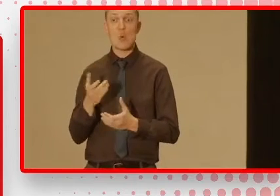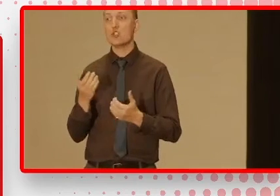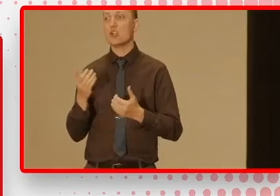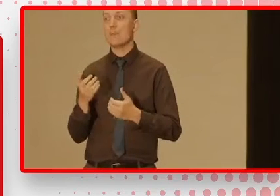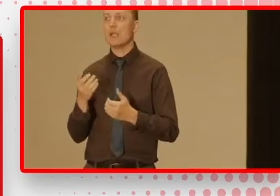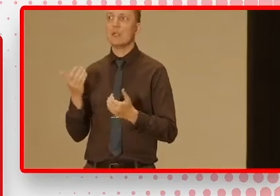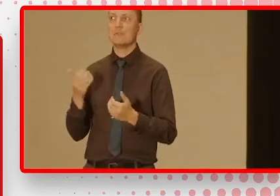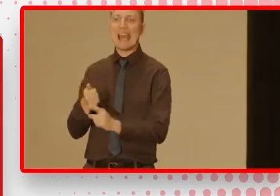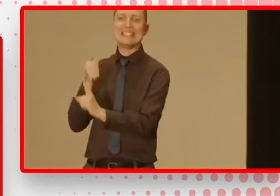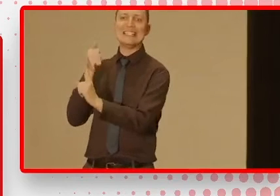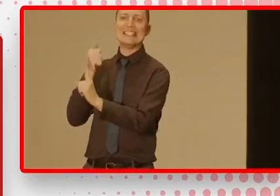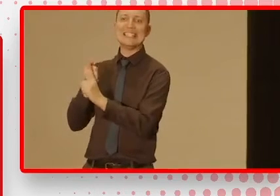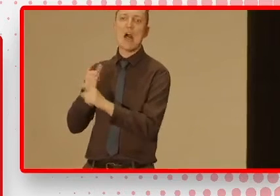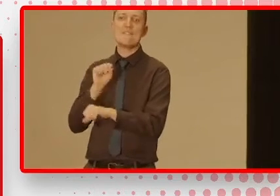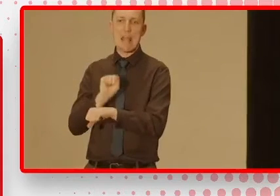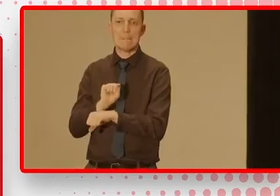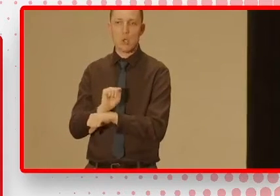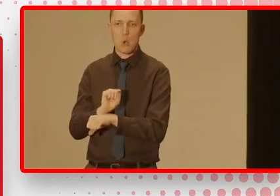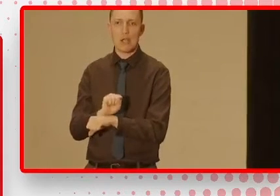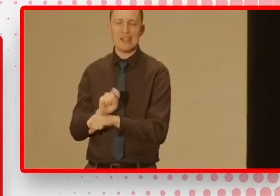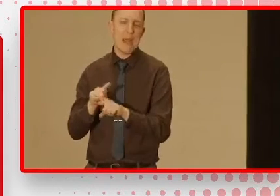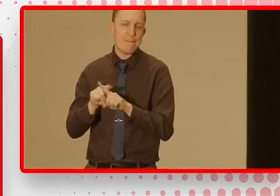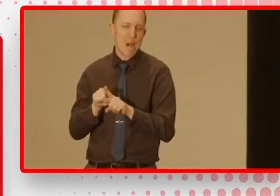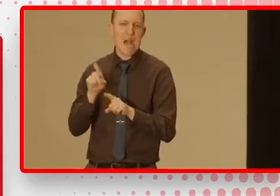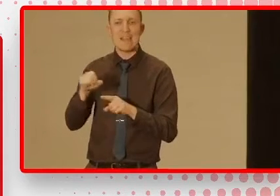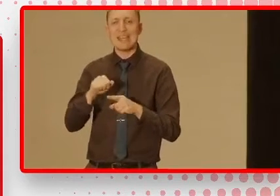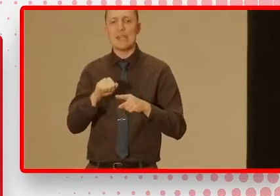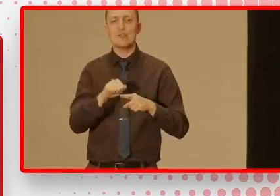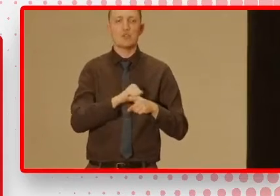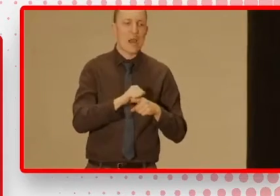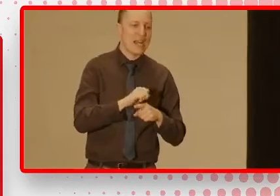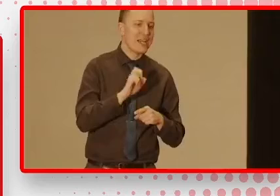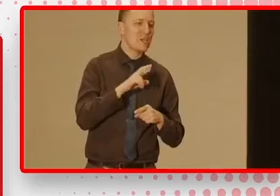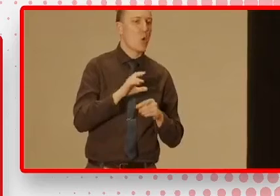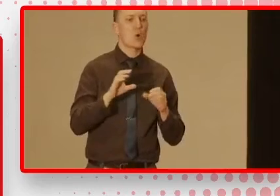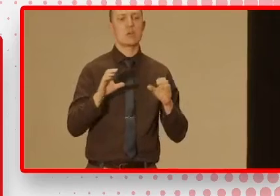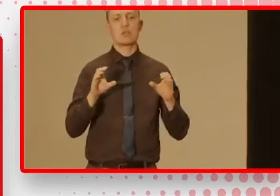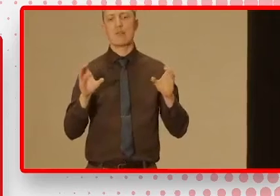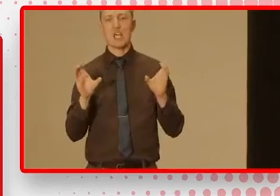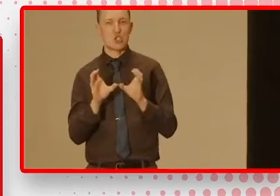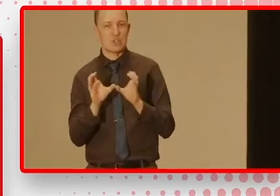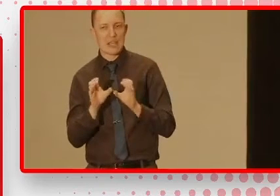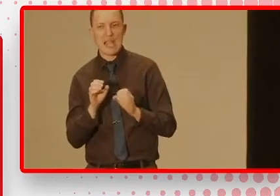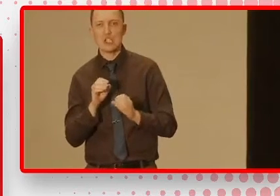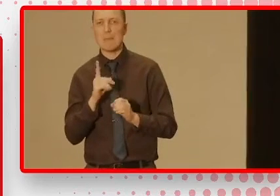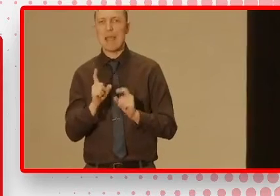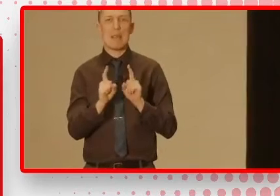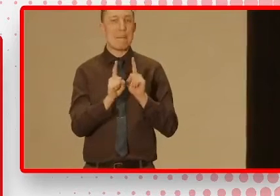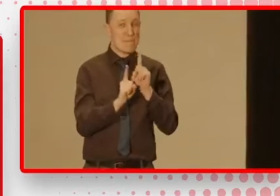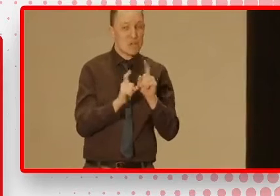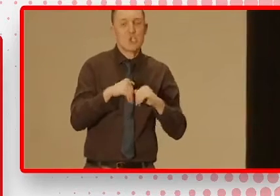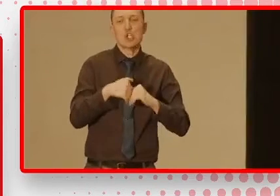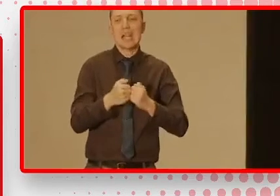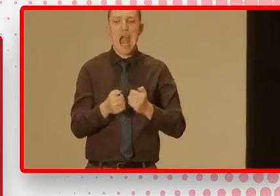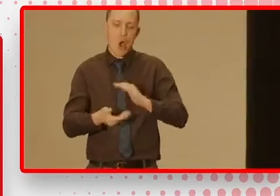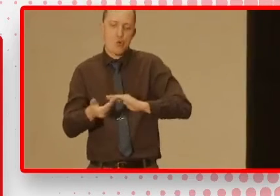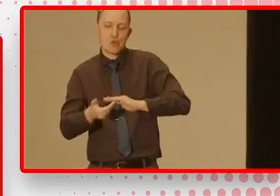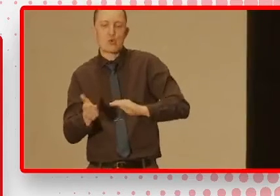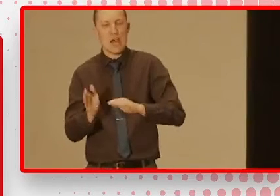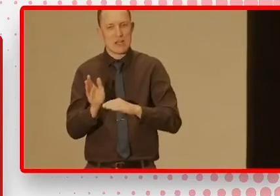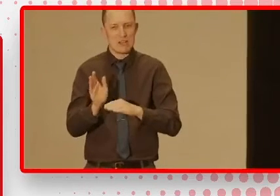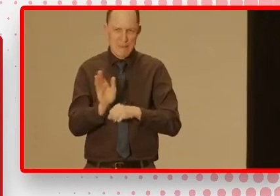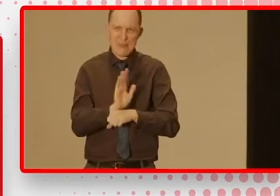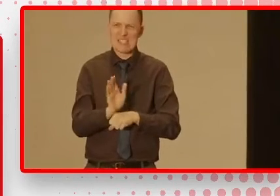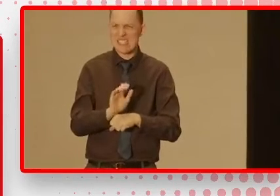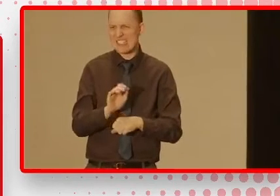self-employed, but they need training or certification, maybe mentorship on how to run a business, that sort of thing? Is